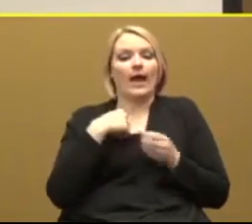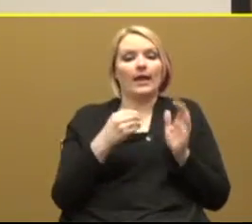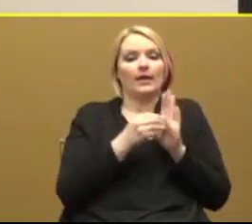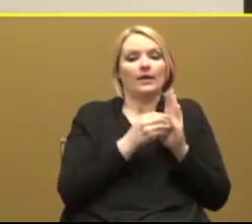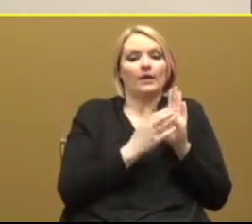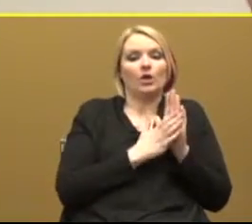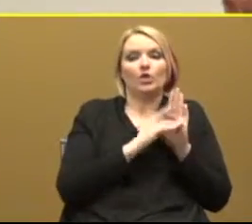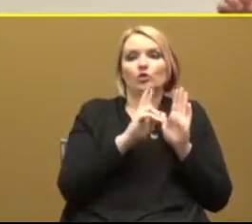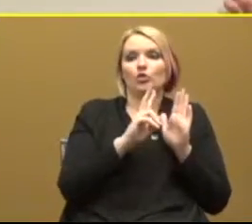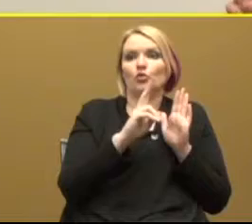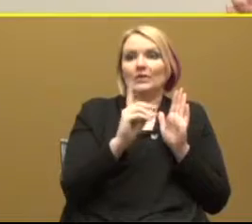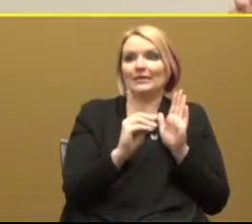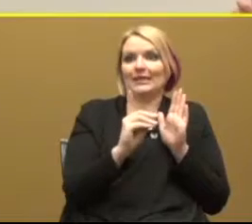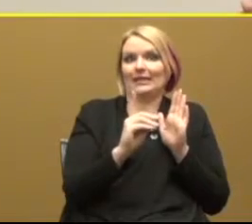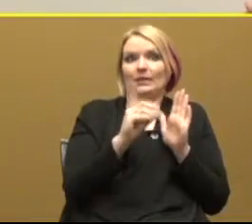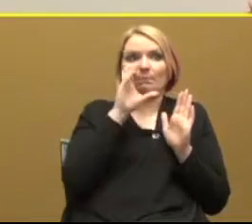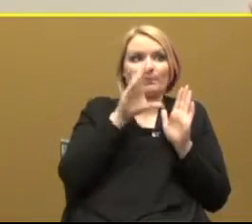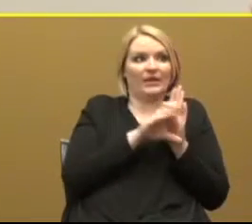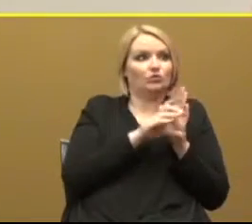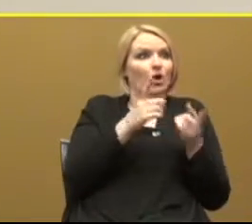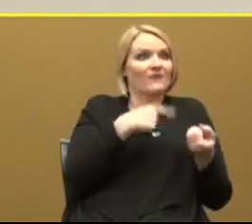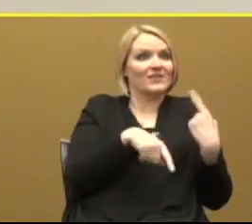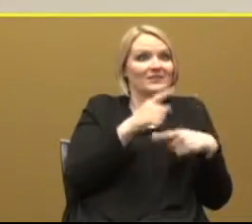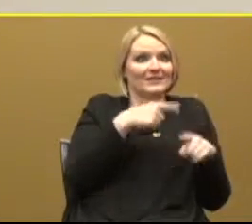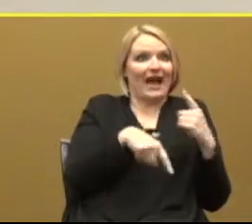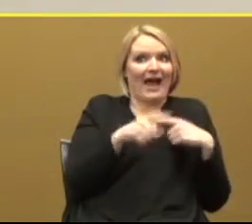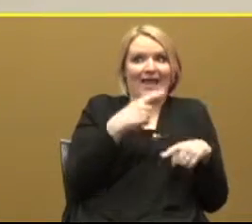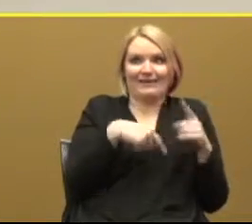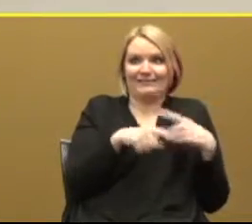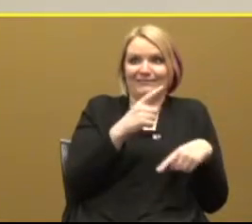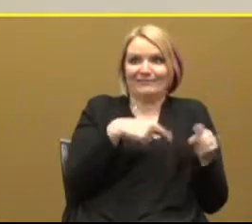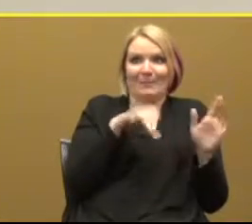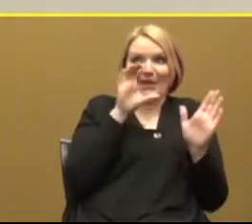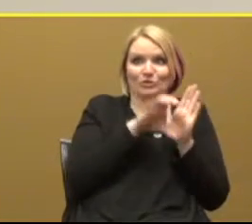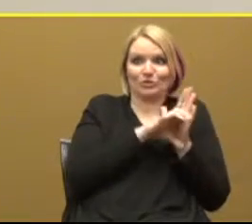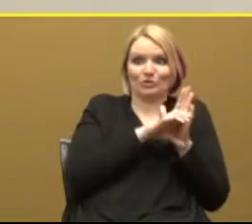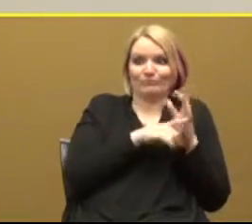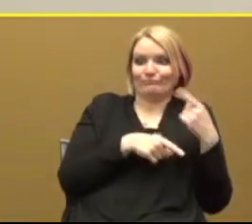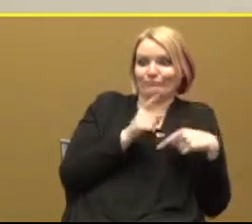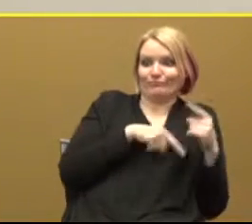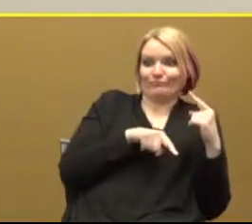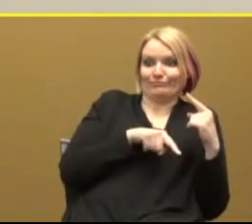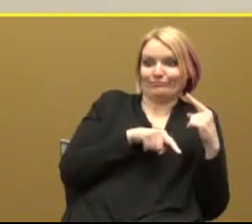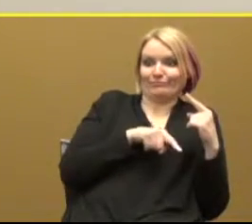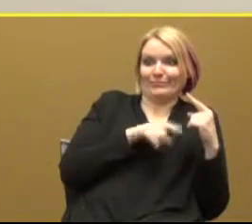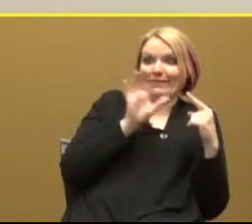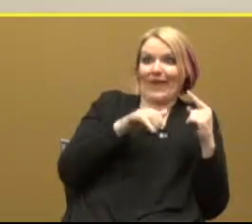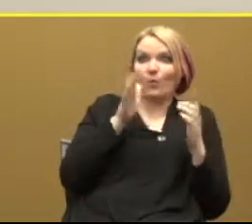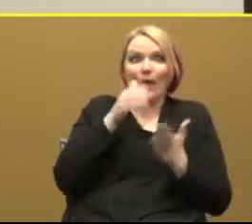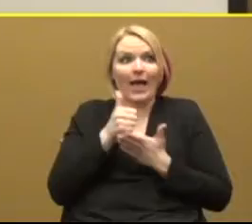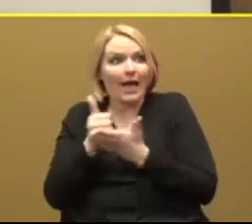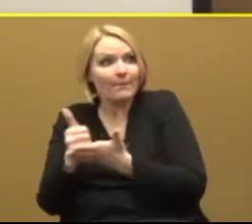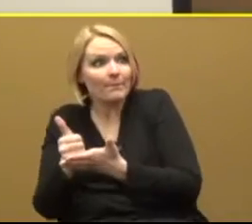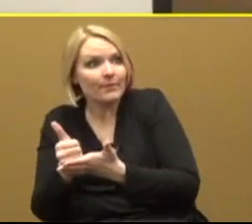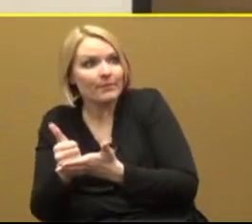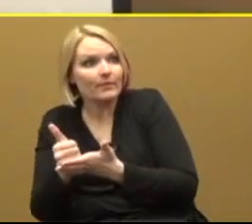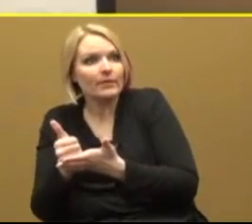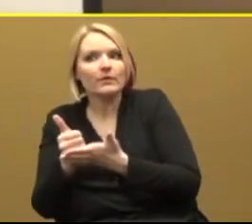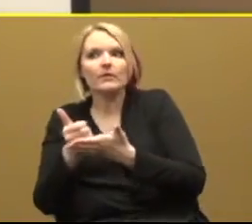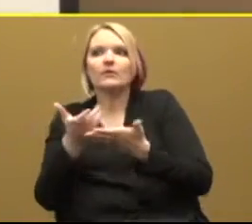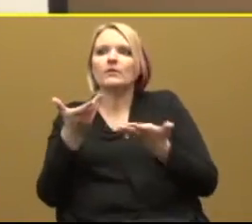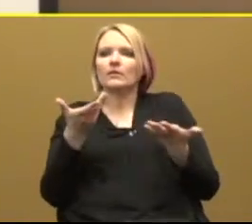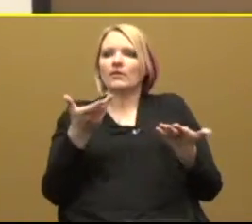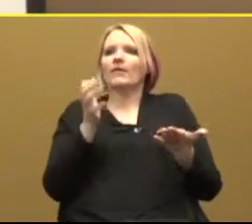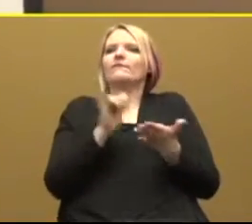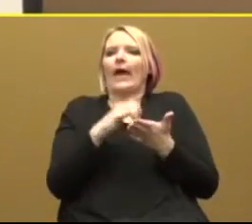2-dimensional picture of the sign that you've been signing on that PEC? Does that help? Perhaps that's where we start